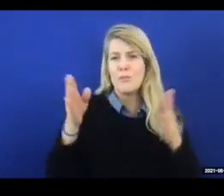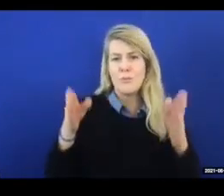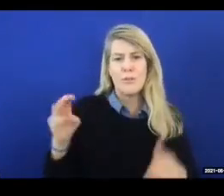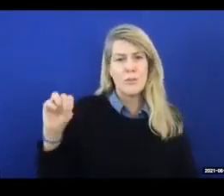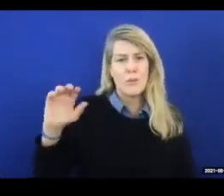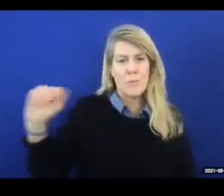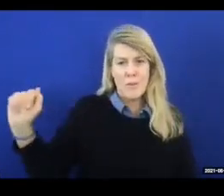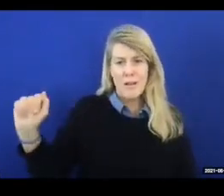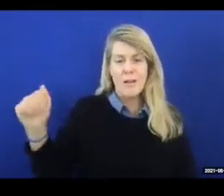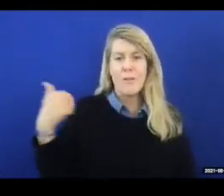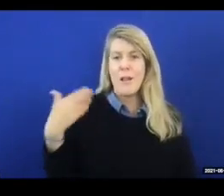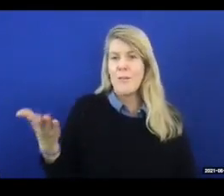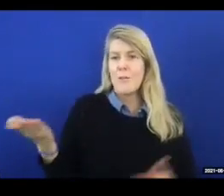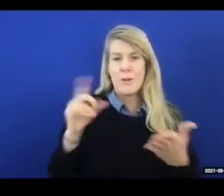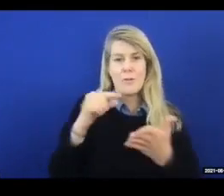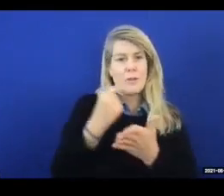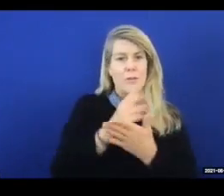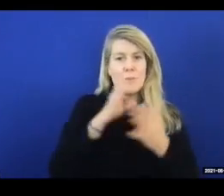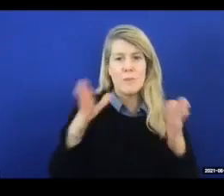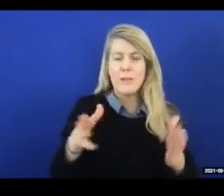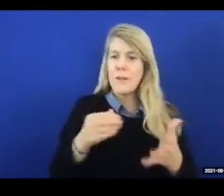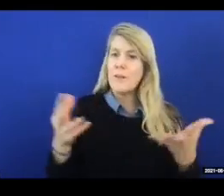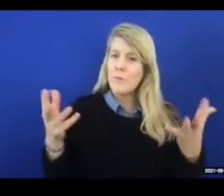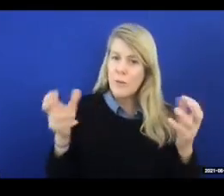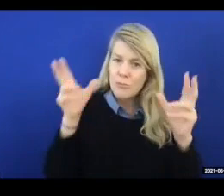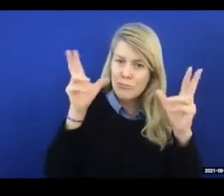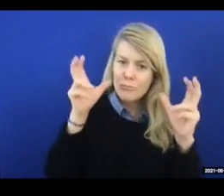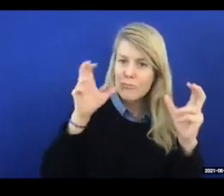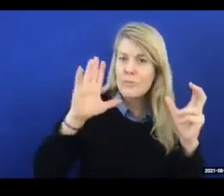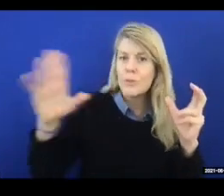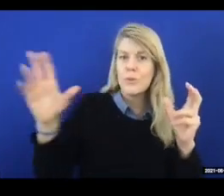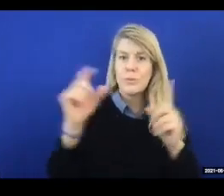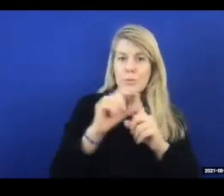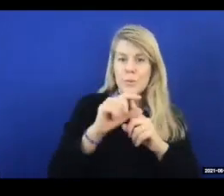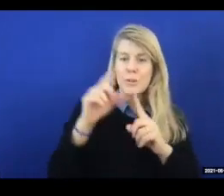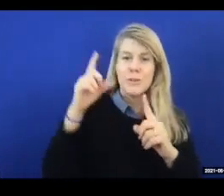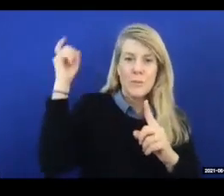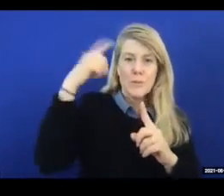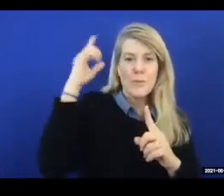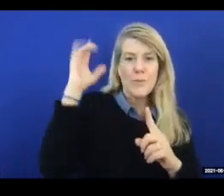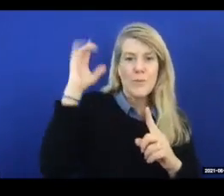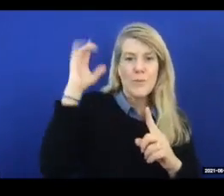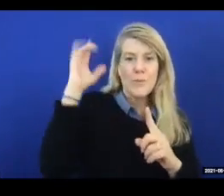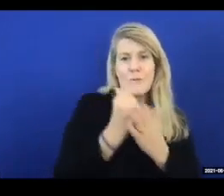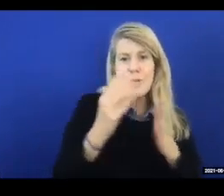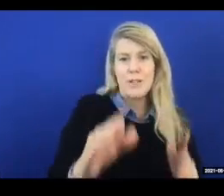and eagerly look forward to your words of wisdom for our graduates.